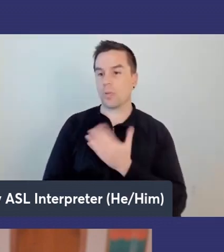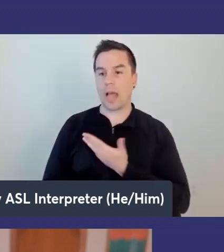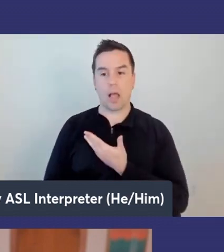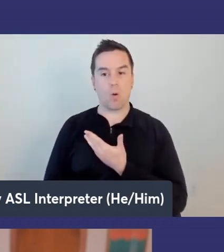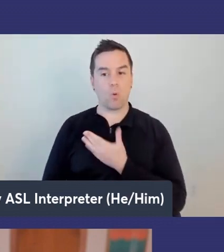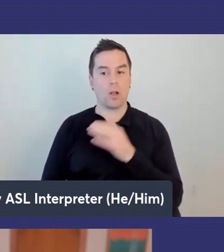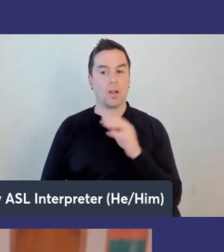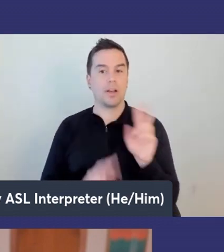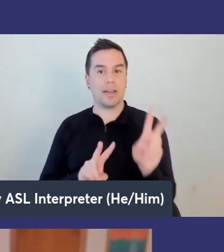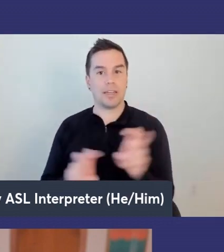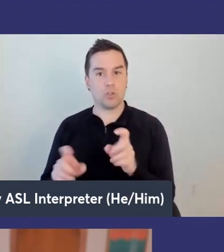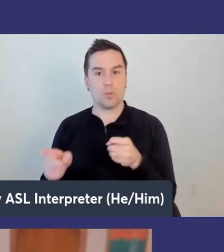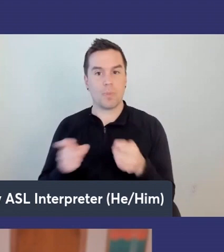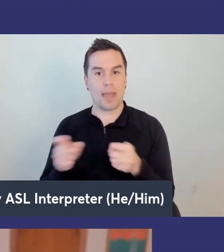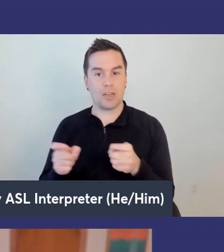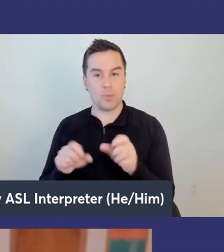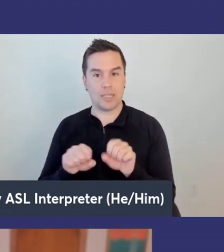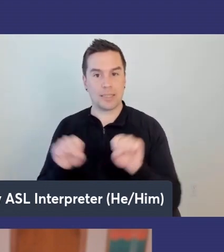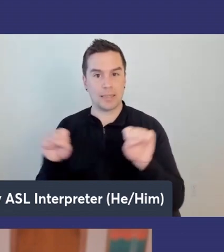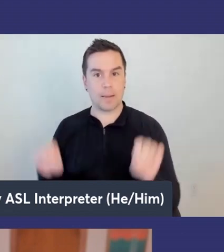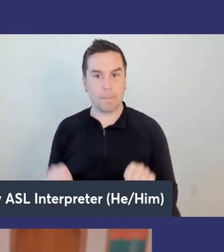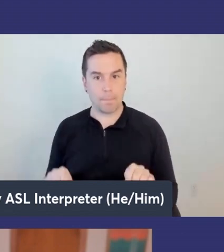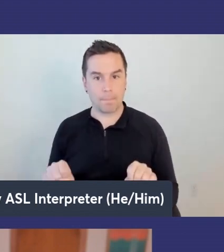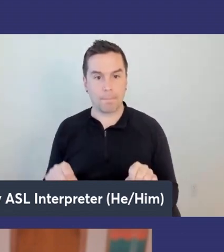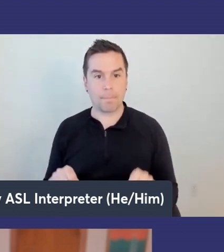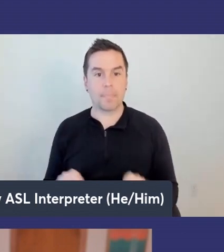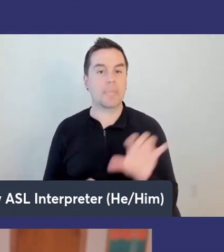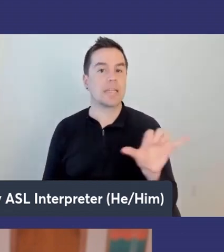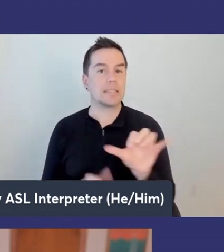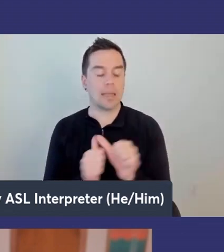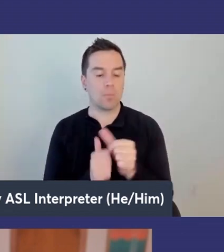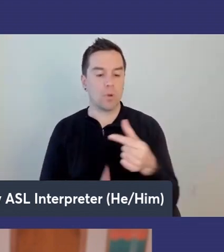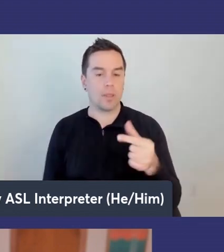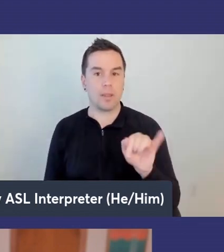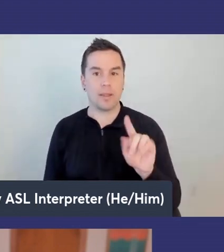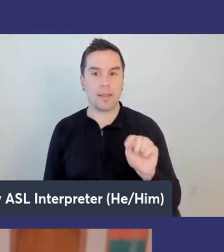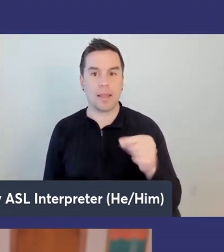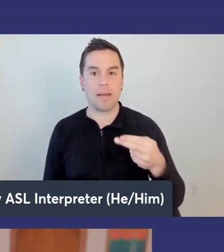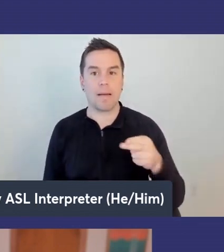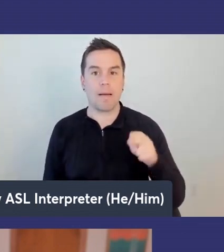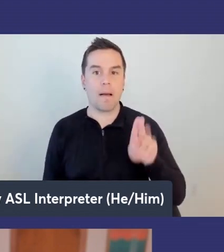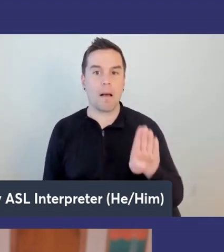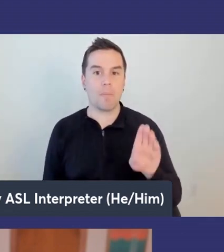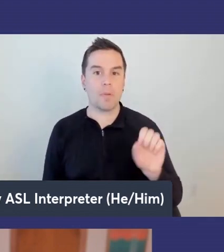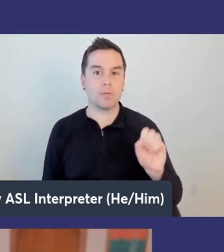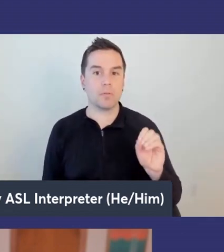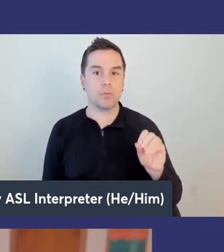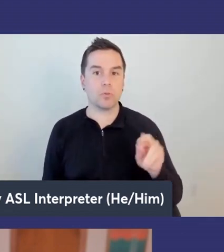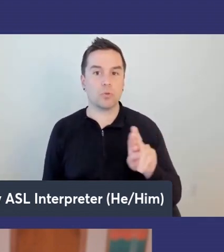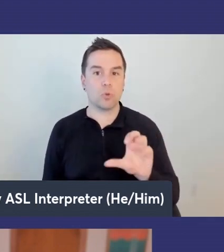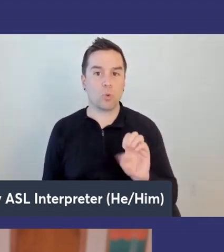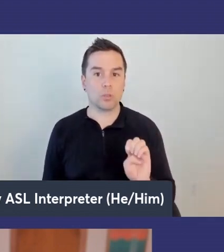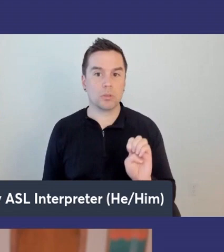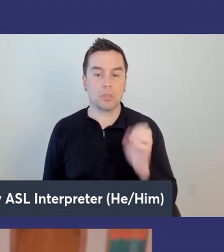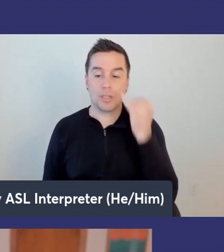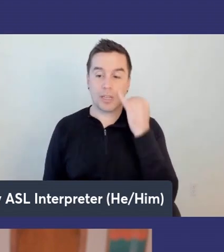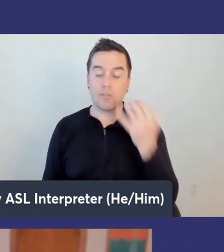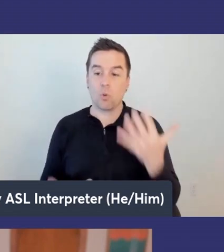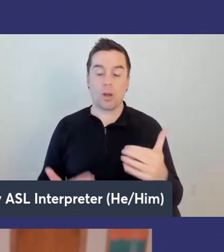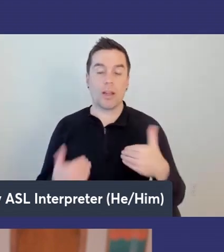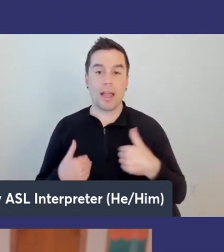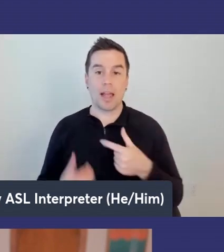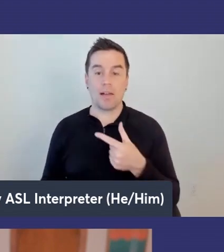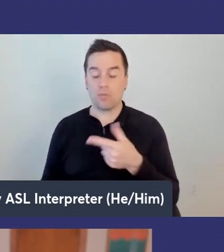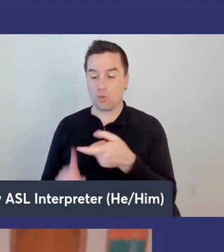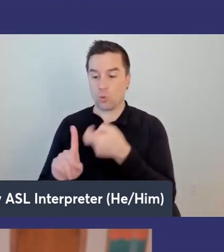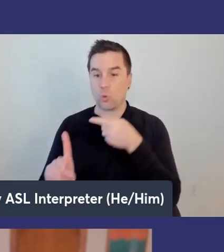for your issues management. Right. Similarly with GitHub Source, we do the exact same thing. So if you don't want, if you've got your source set in GitHub already and you want to continue